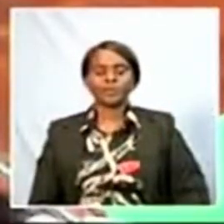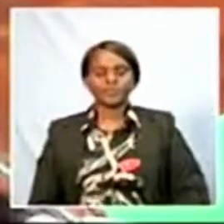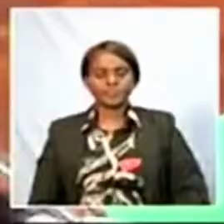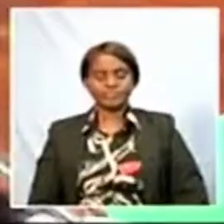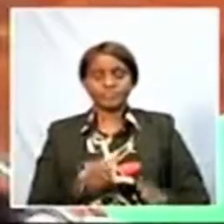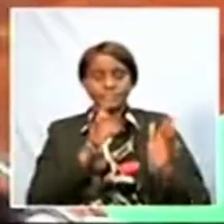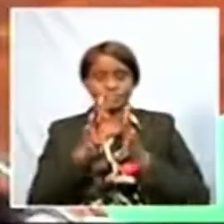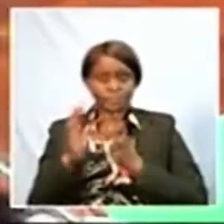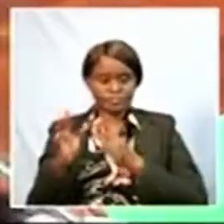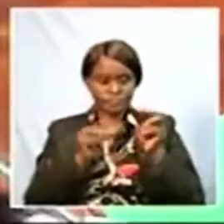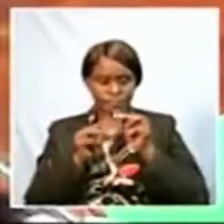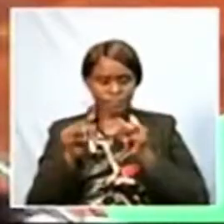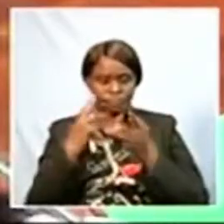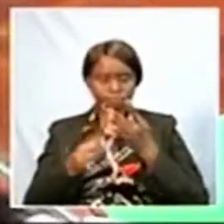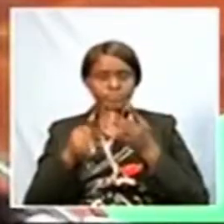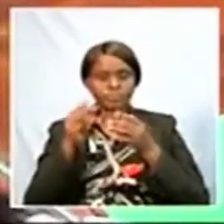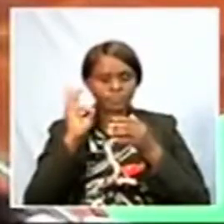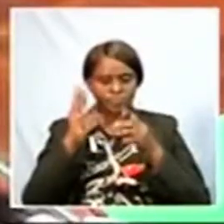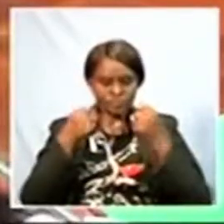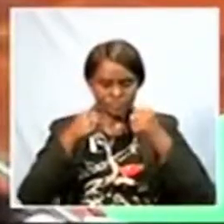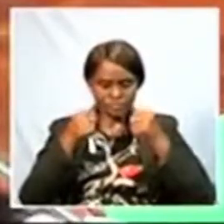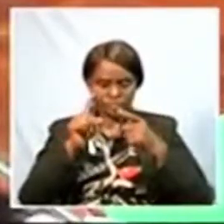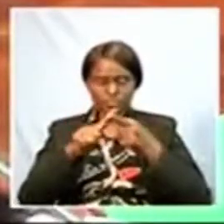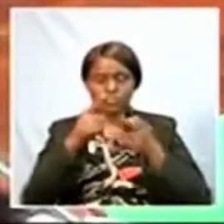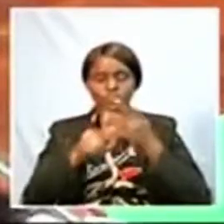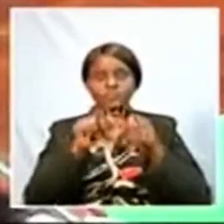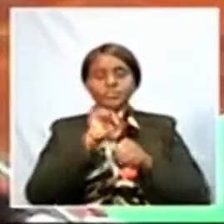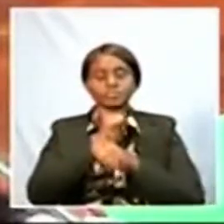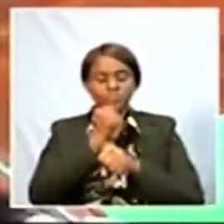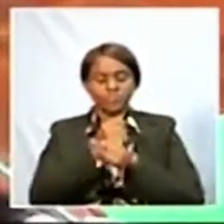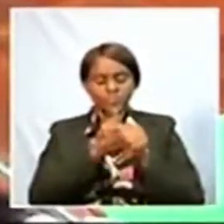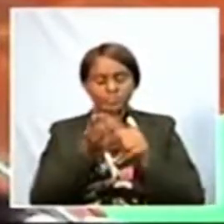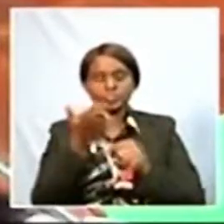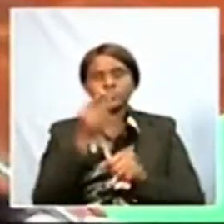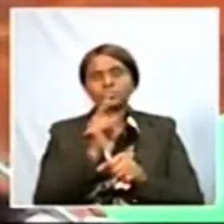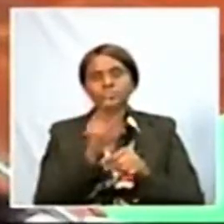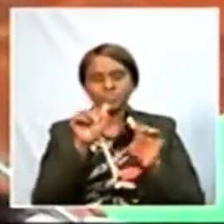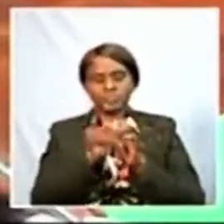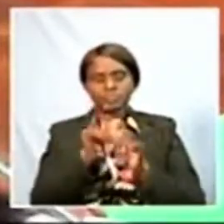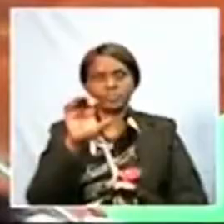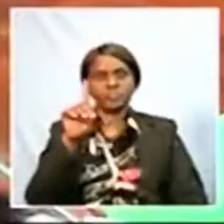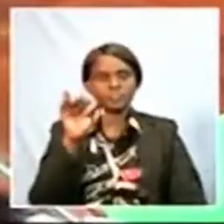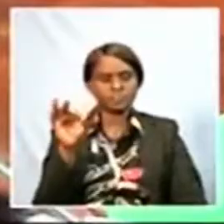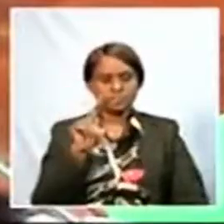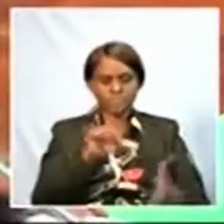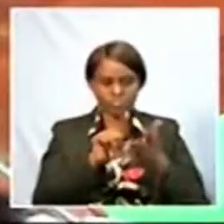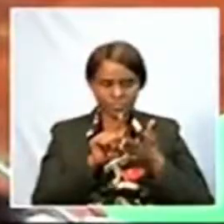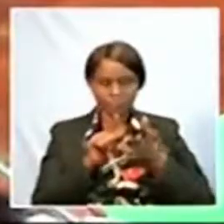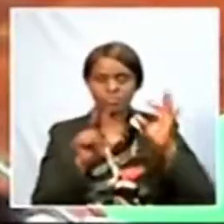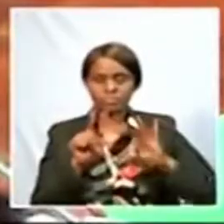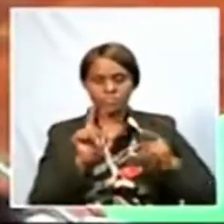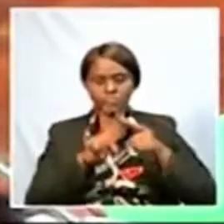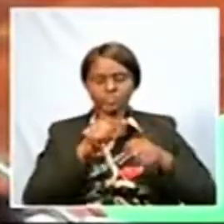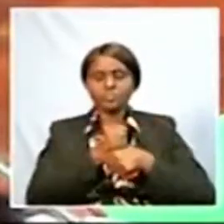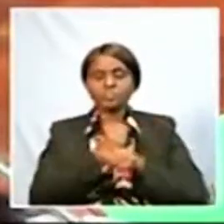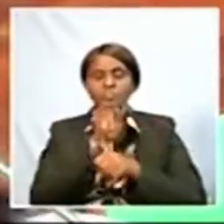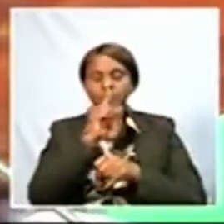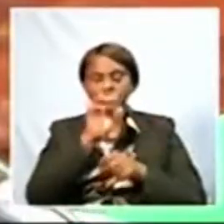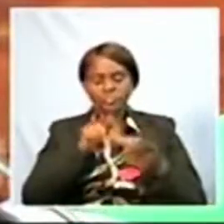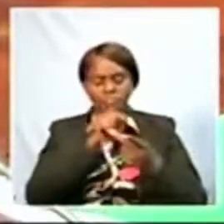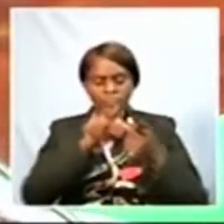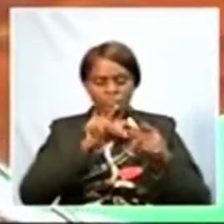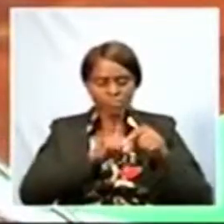measure. Management will endeavor to intensify follow-ups on the CDF loan beneficiaries to ensure